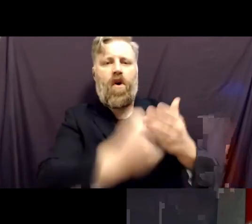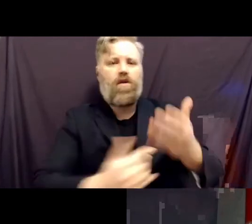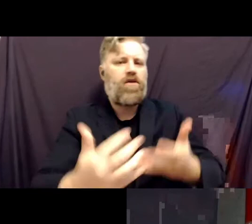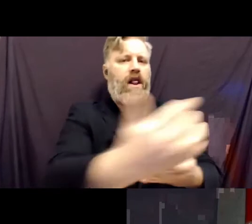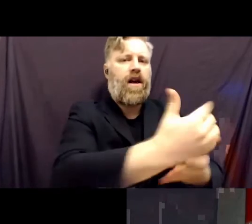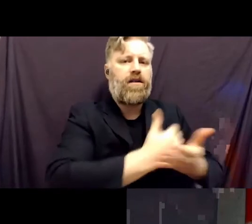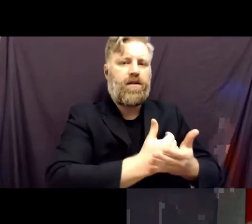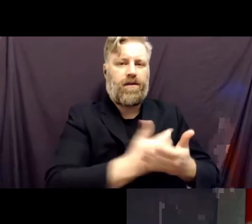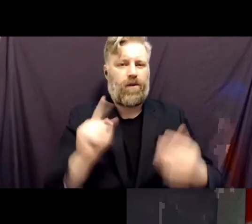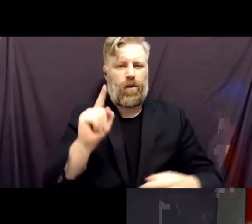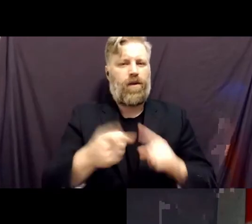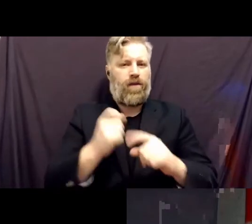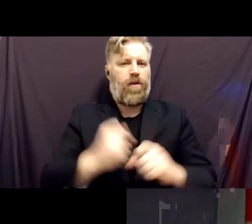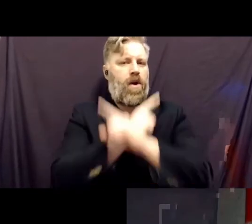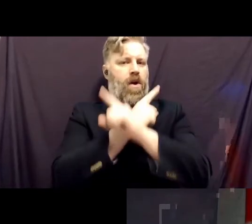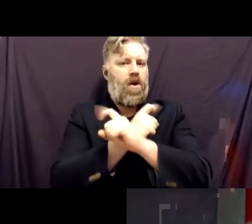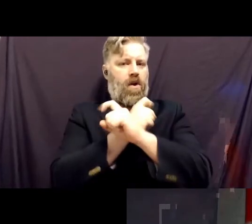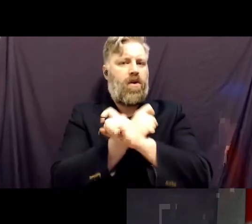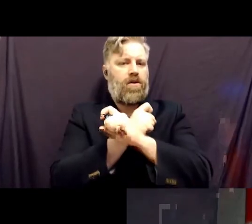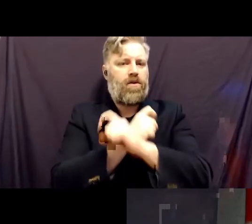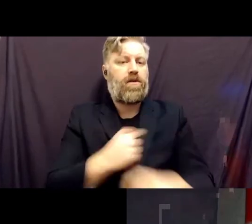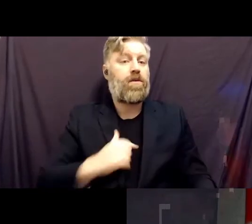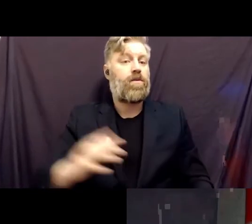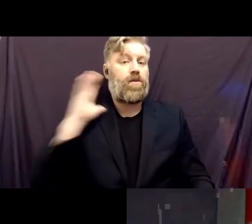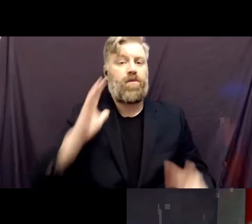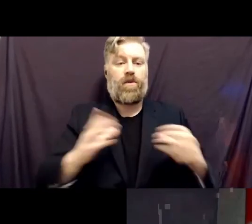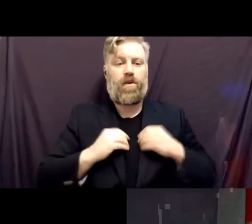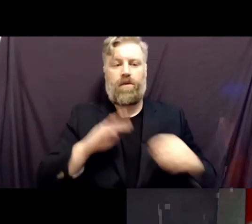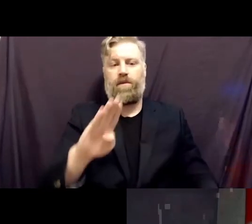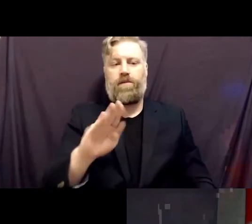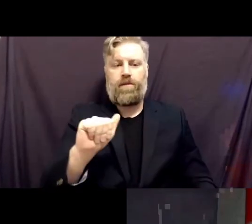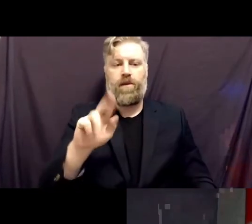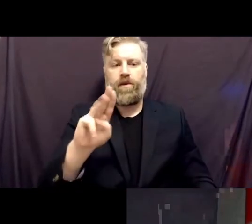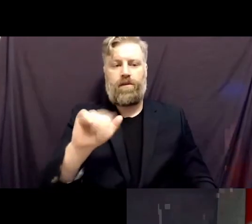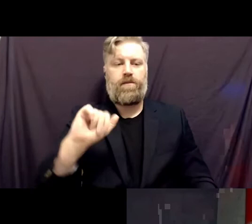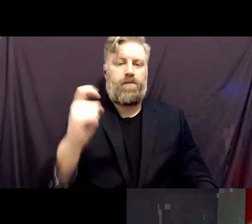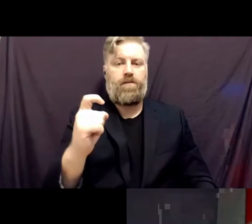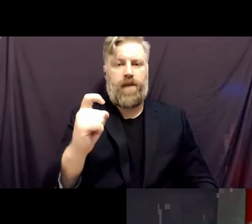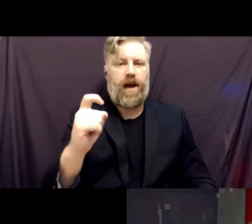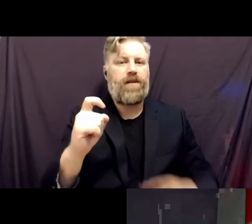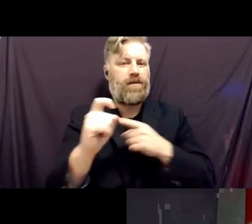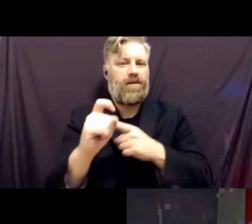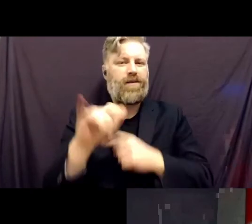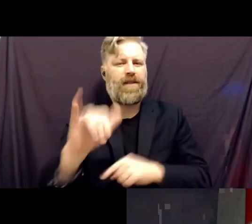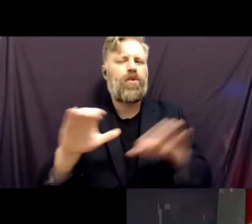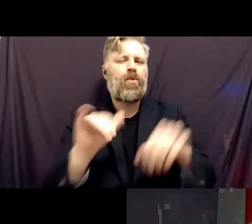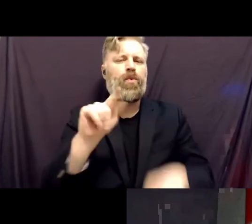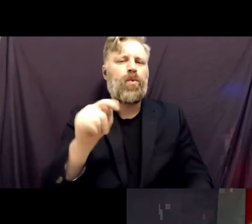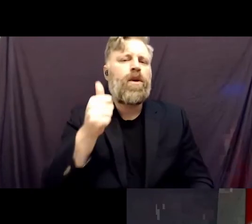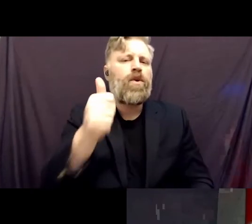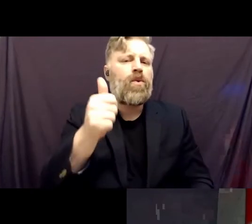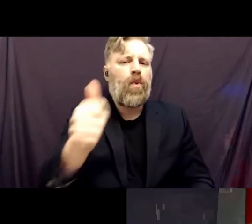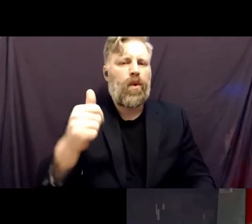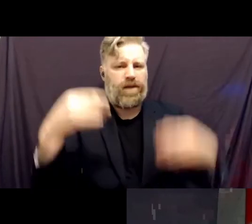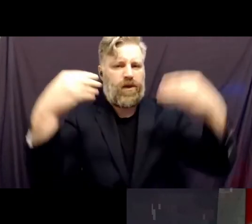We used to own Baumax, one of the biggest DIY store chains around building materials